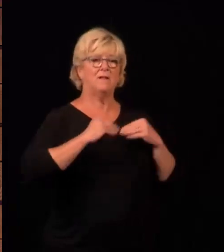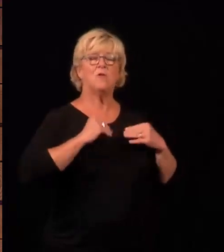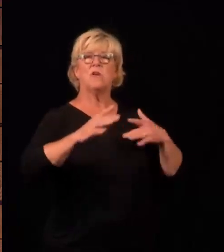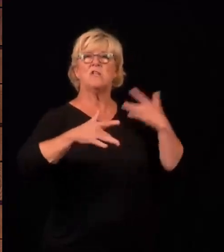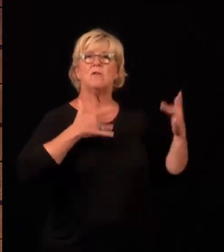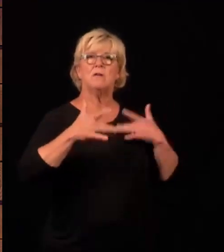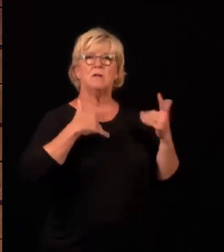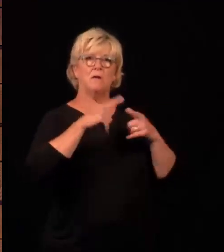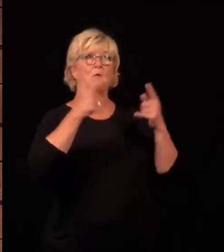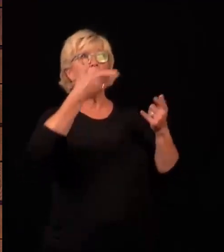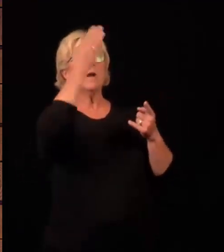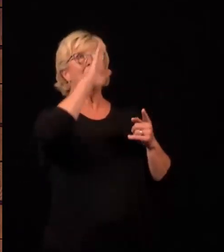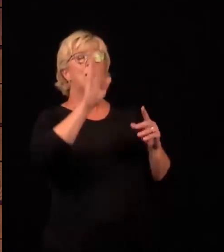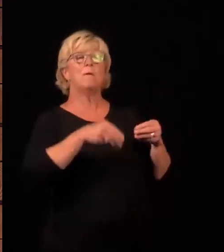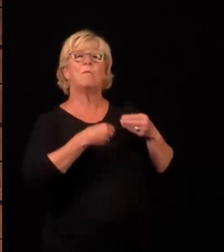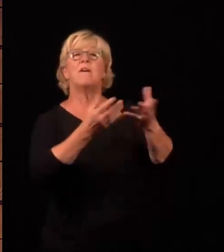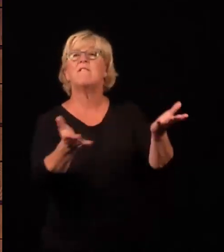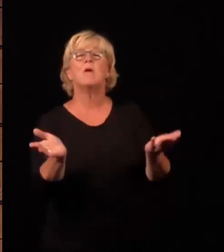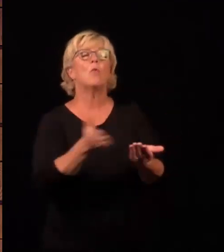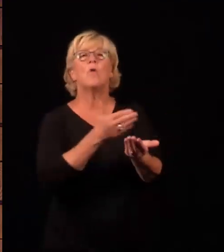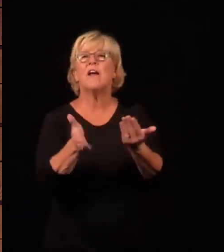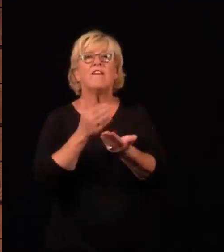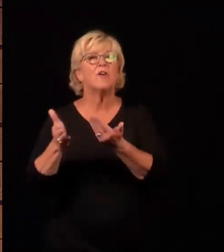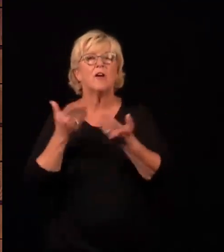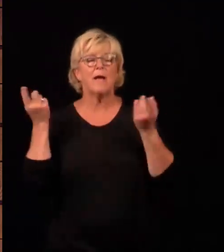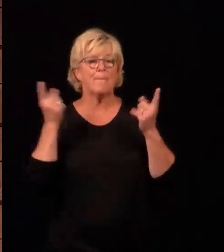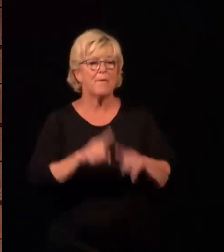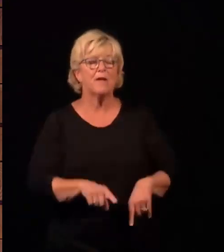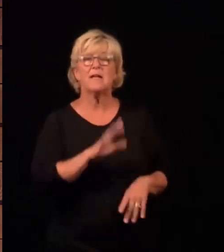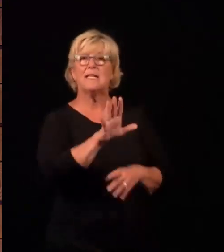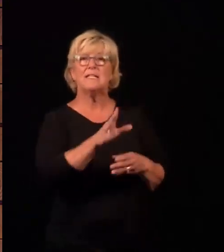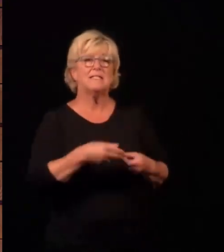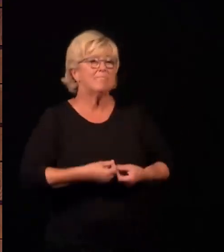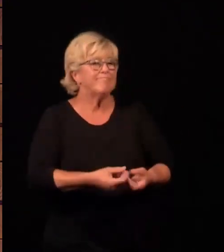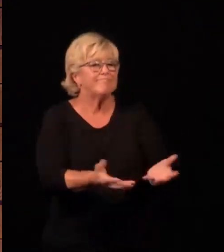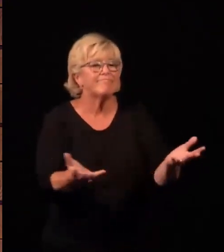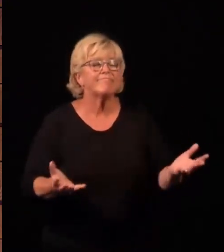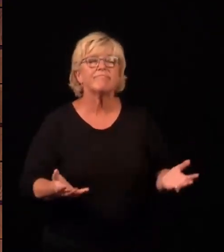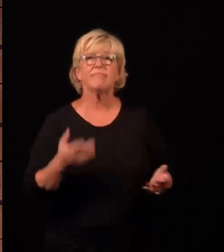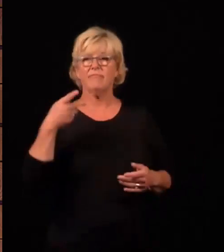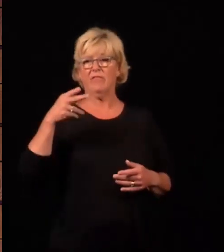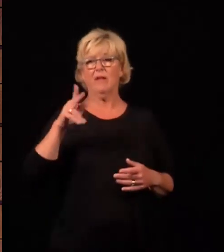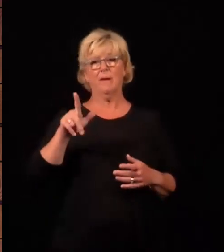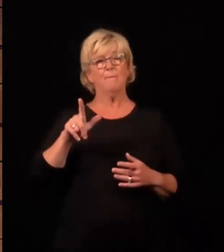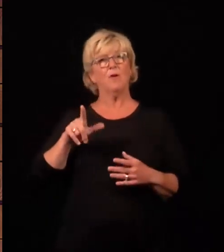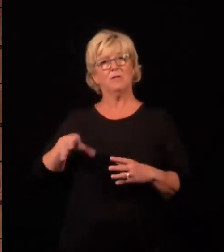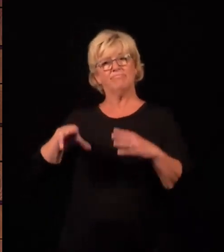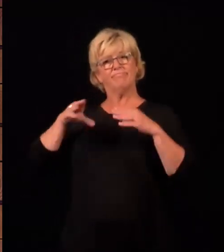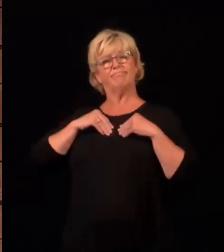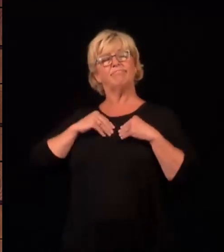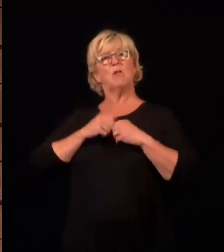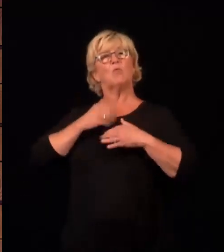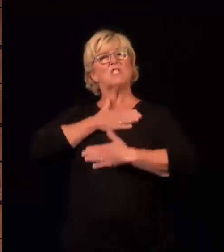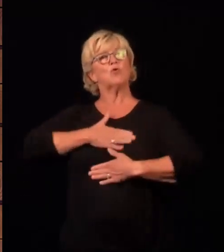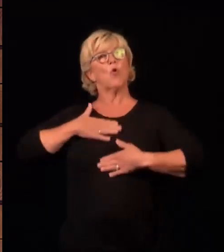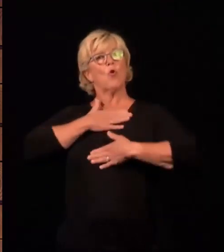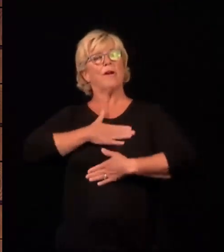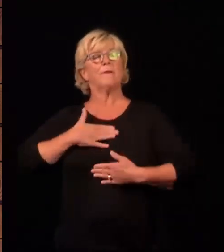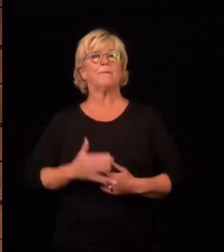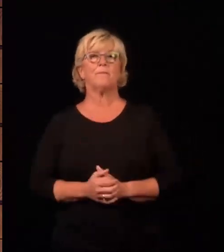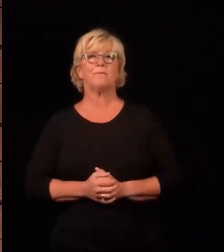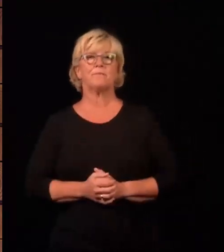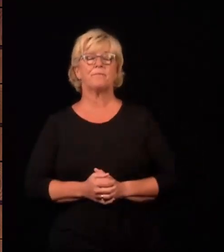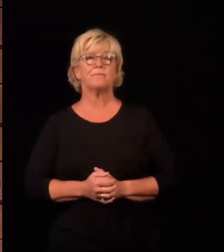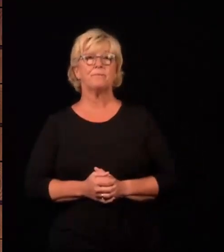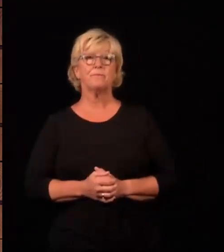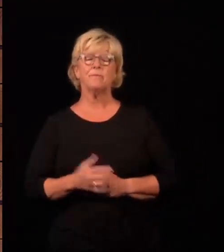joyfully what God will provide. Whatever comes, whatever his supply, Paul receives it with joy.